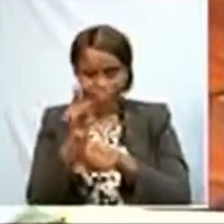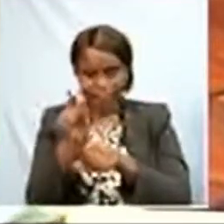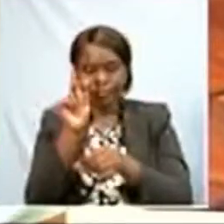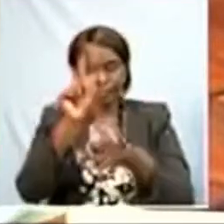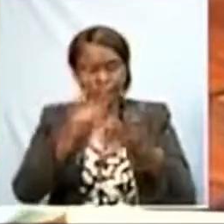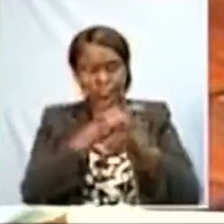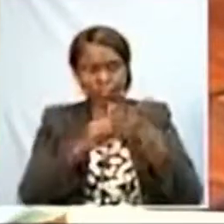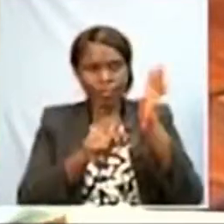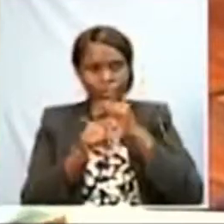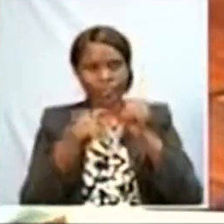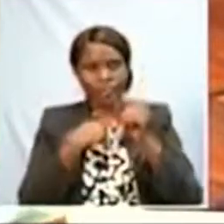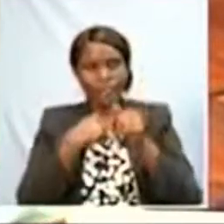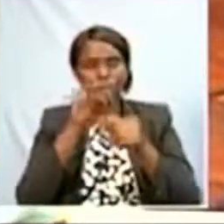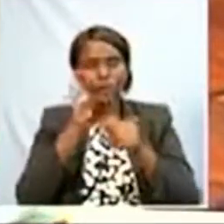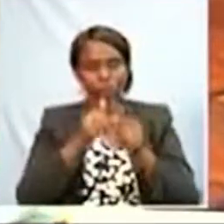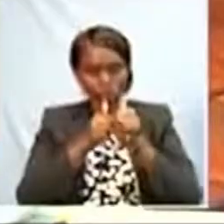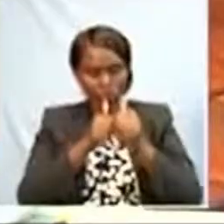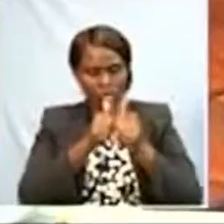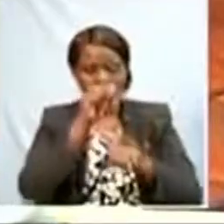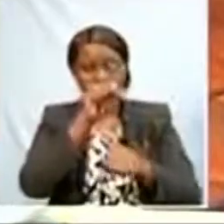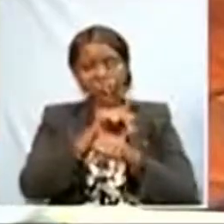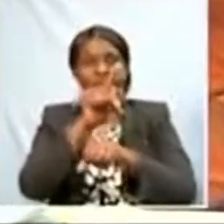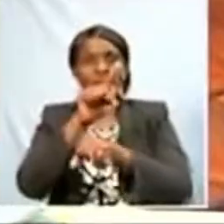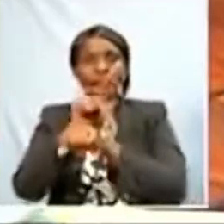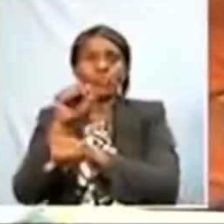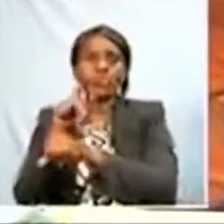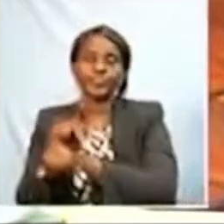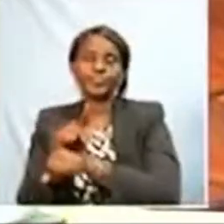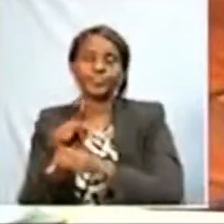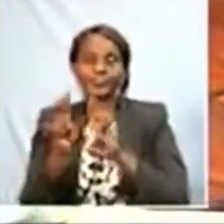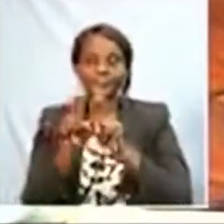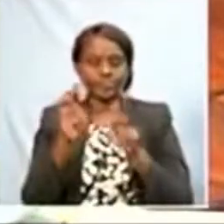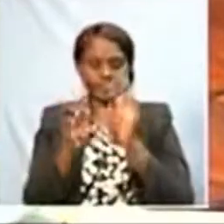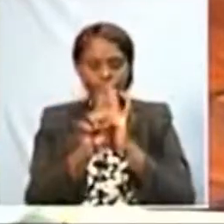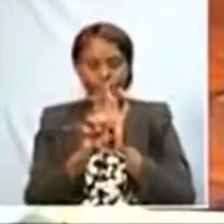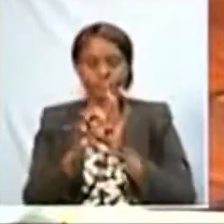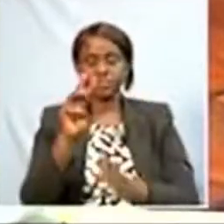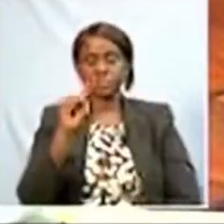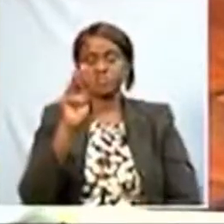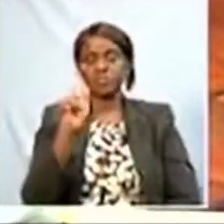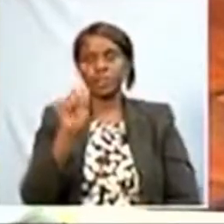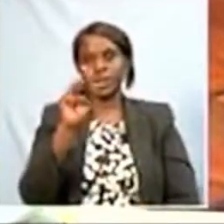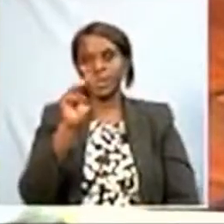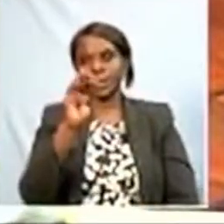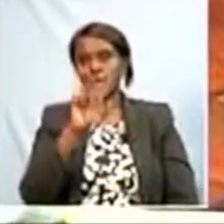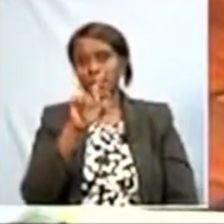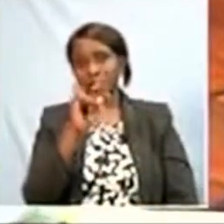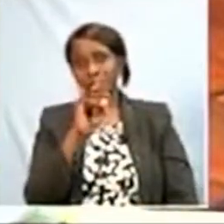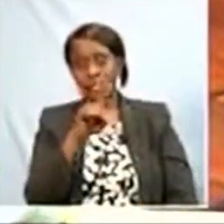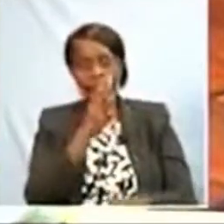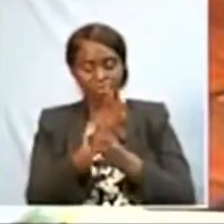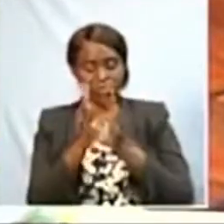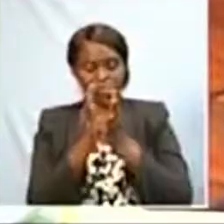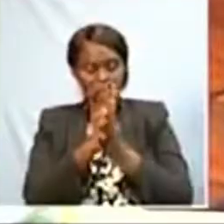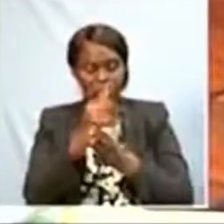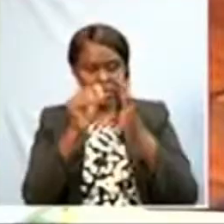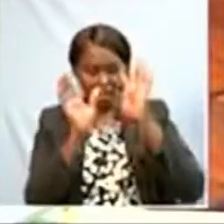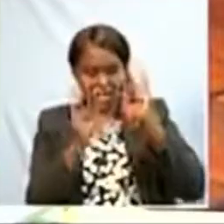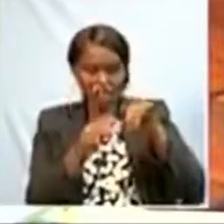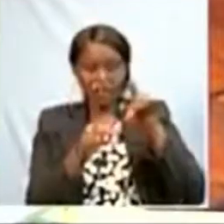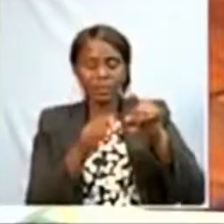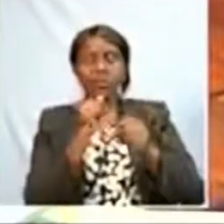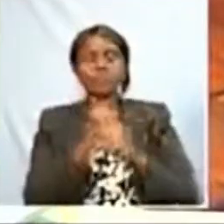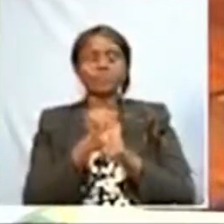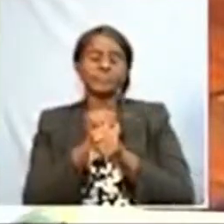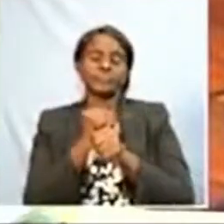terminated. So I'll go project by project. So like for Mwambezi Chilino, the contractor abandoned the